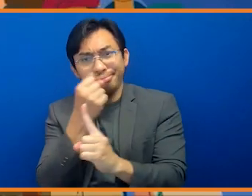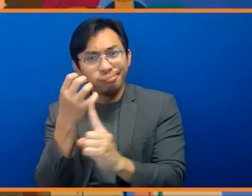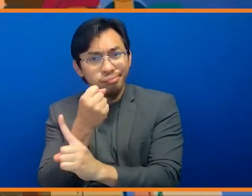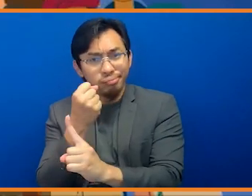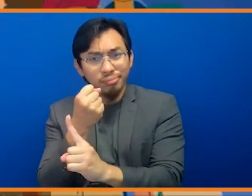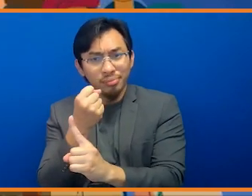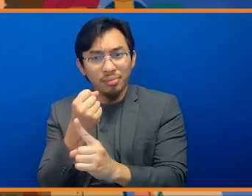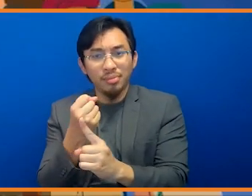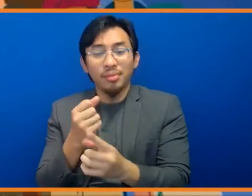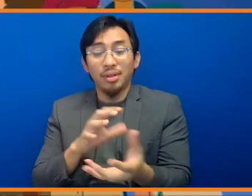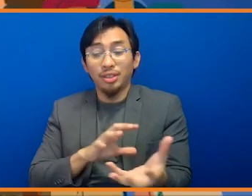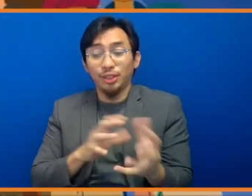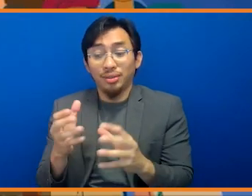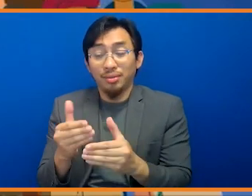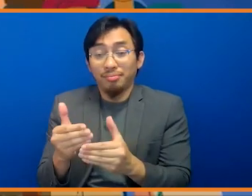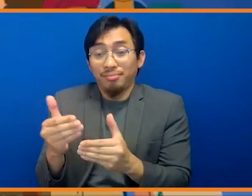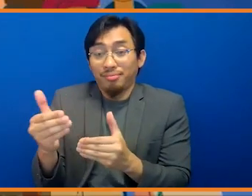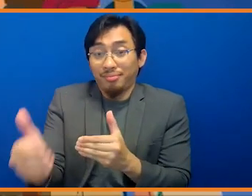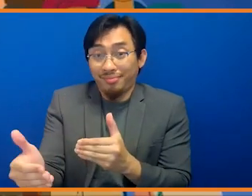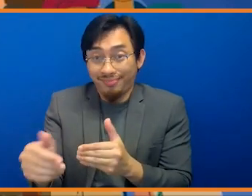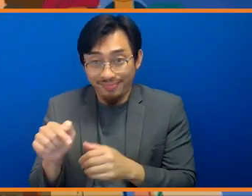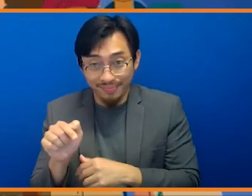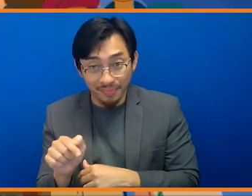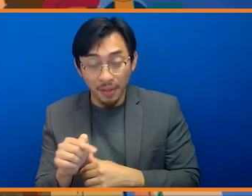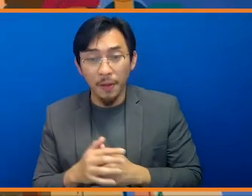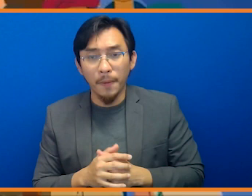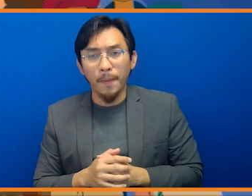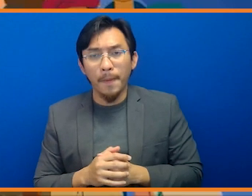for post-disaster material?